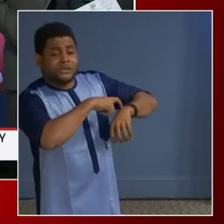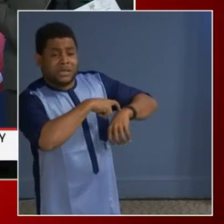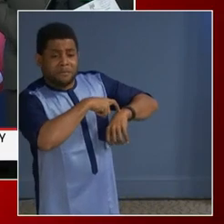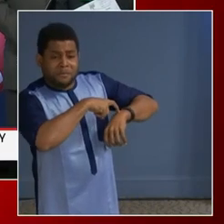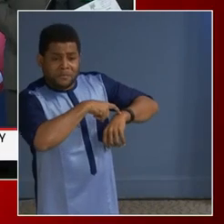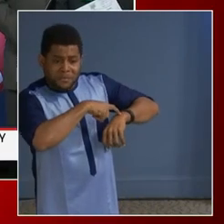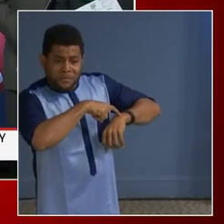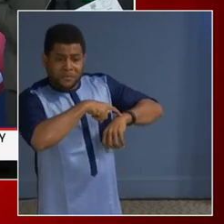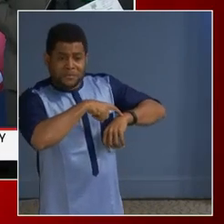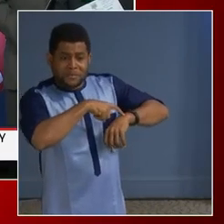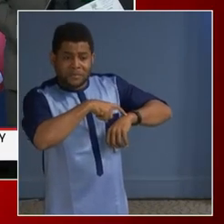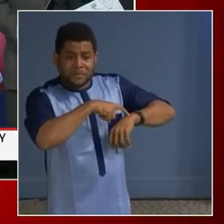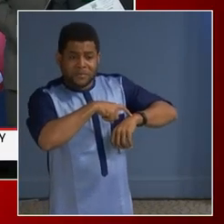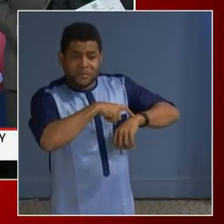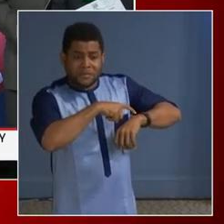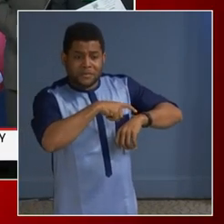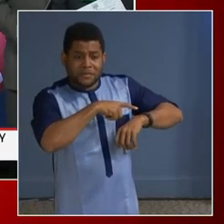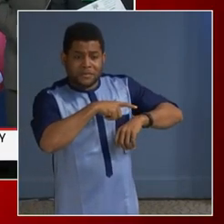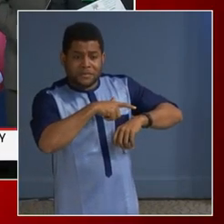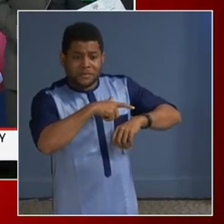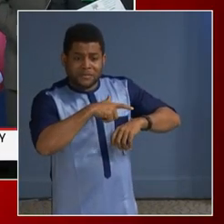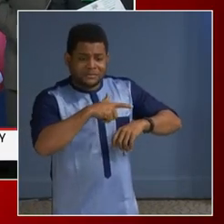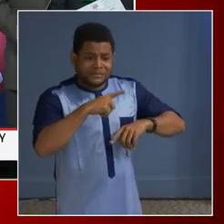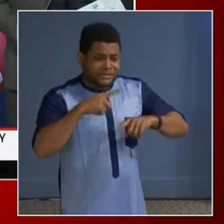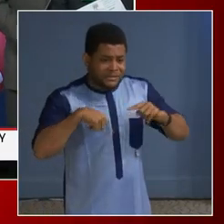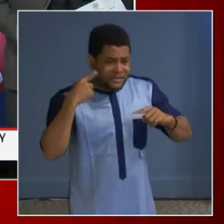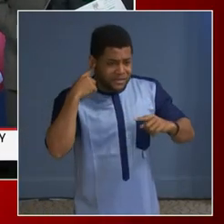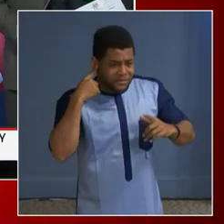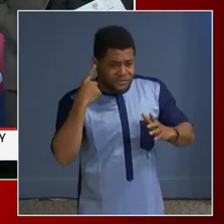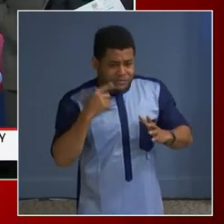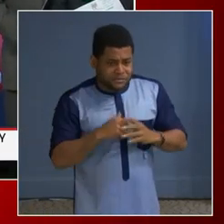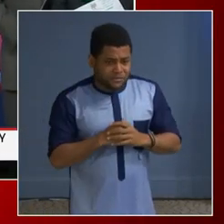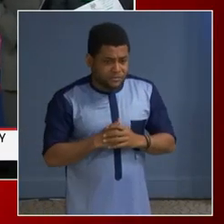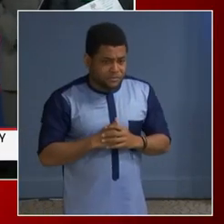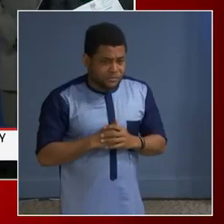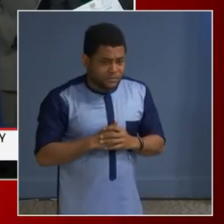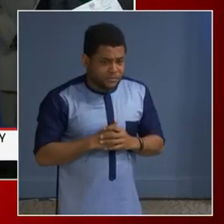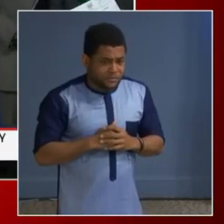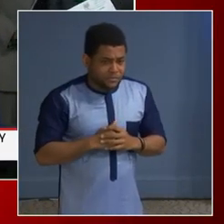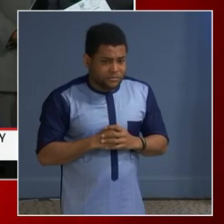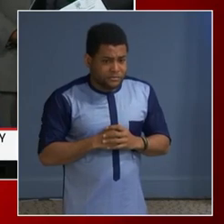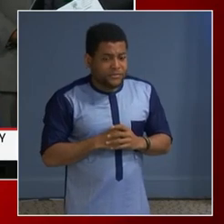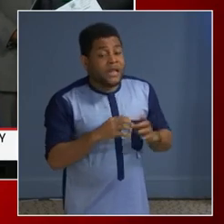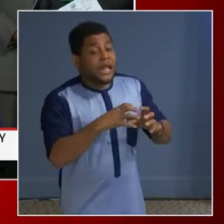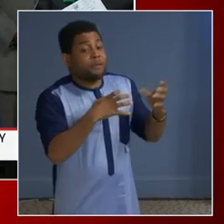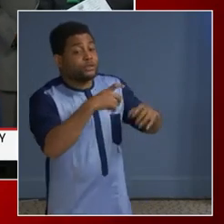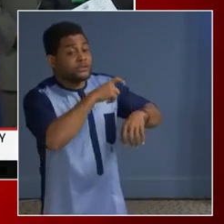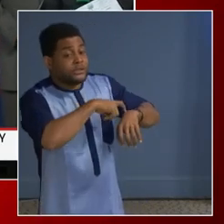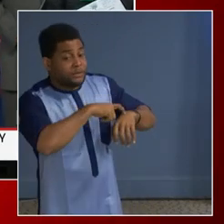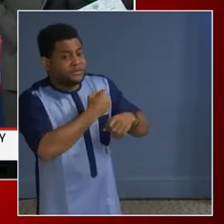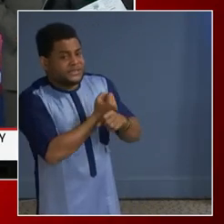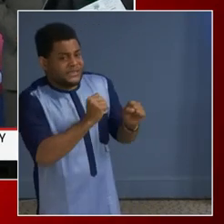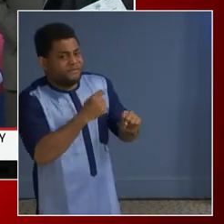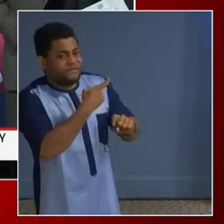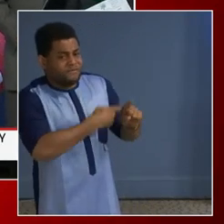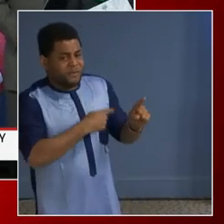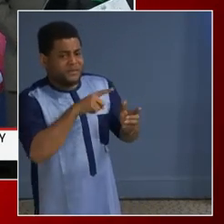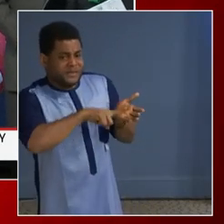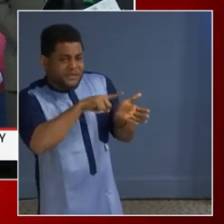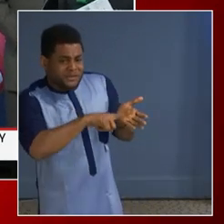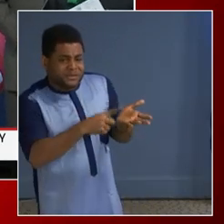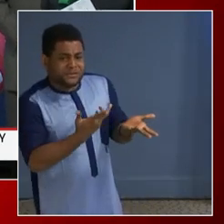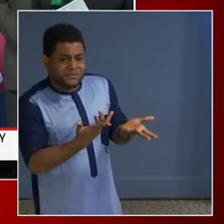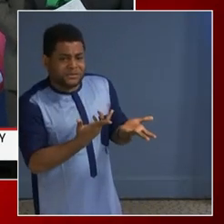something? What's your question? How much time was saved by the detective noticing this on social media? That's pretty astounding. Yeah, I don't think you can